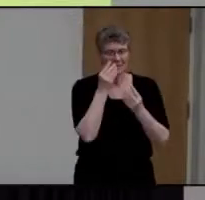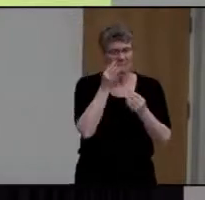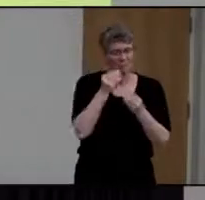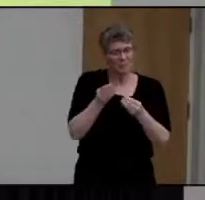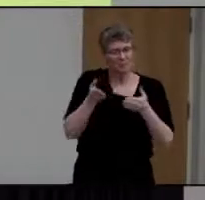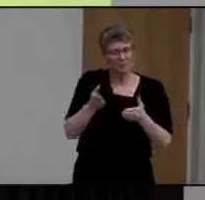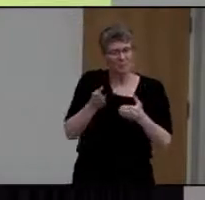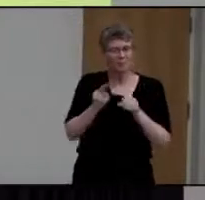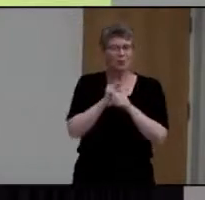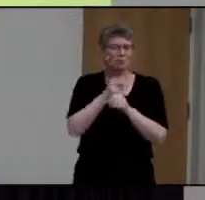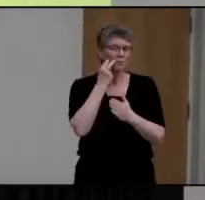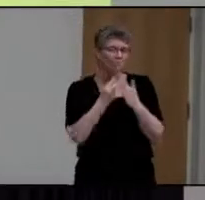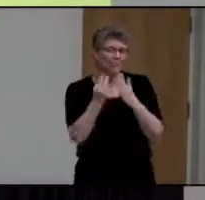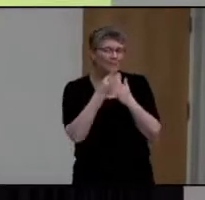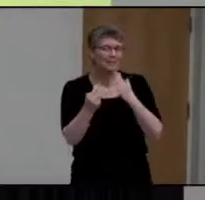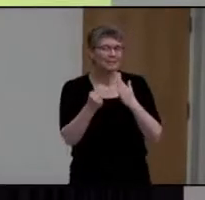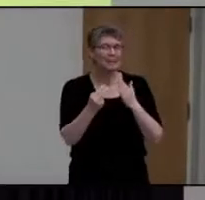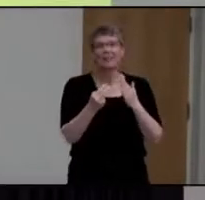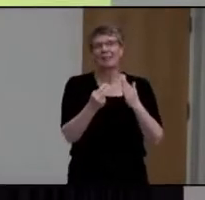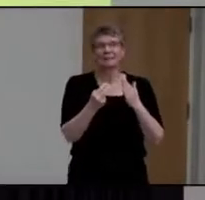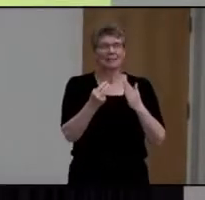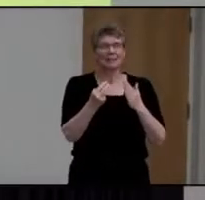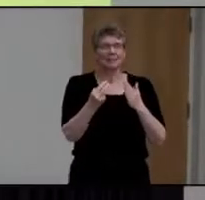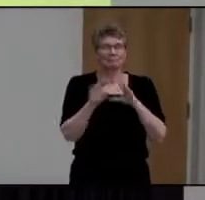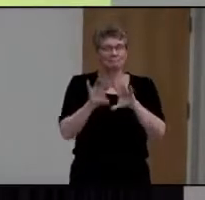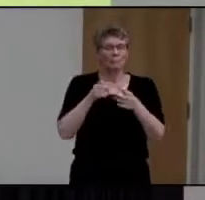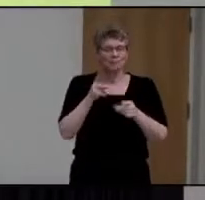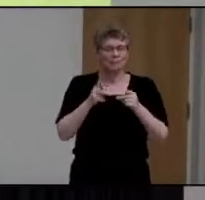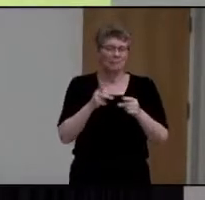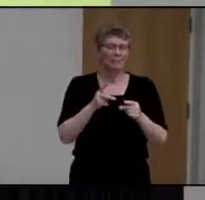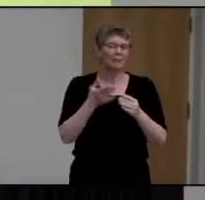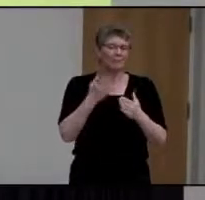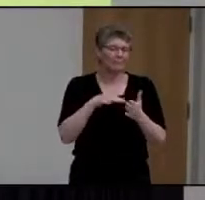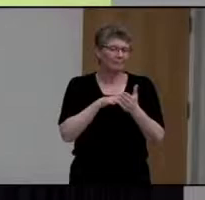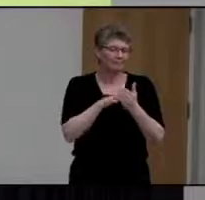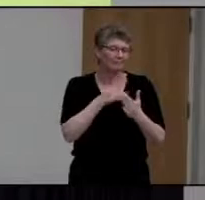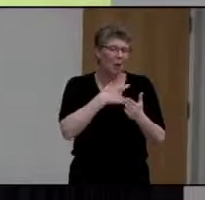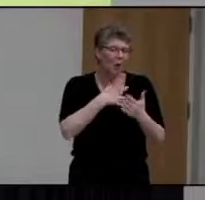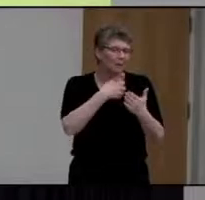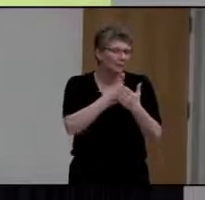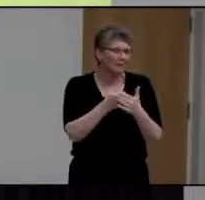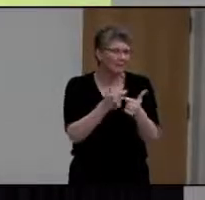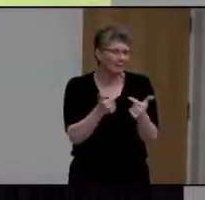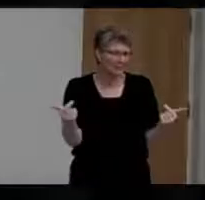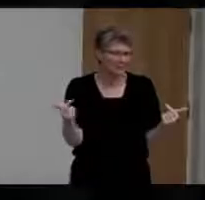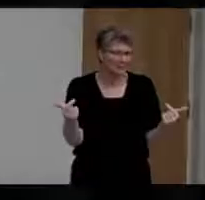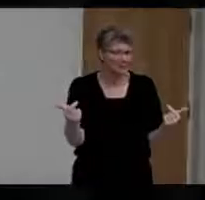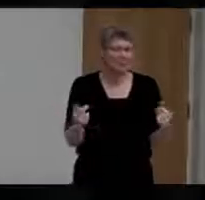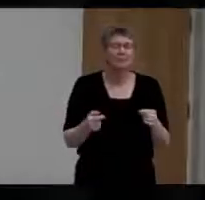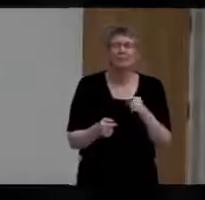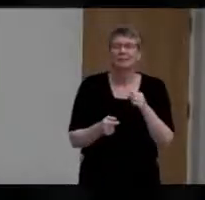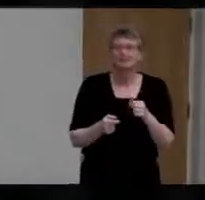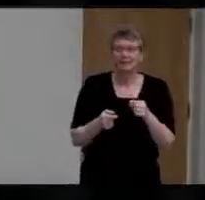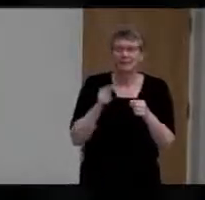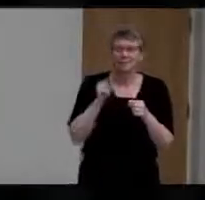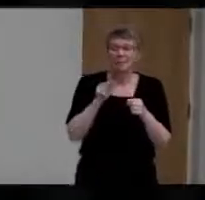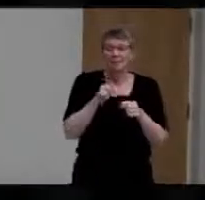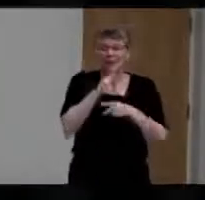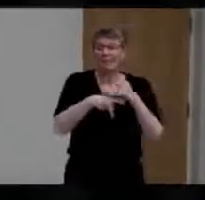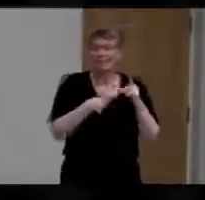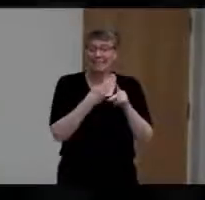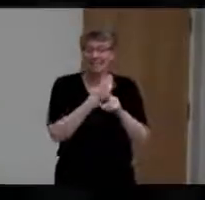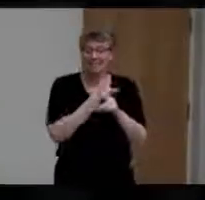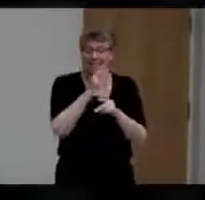Alberta that's not possible. It's extremely difficult for us to build those kinds of algorithms. And so there's a cost to that, and the cost